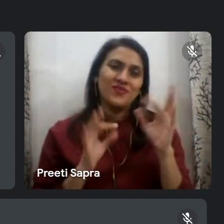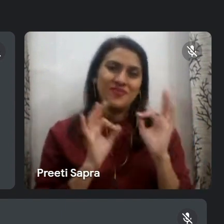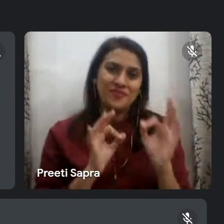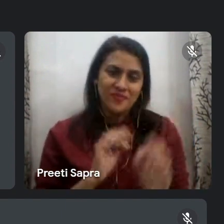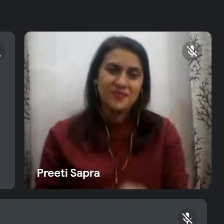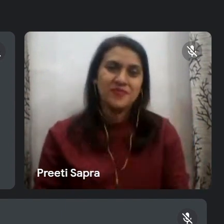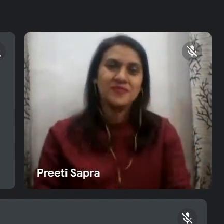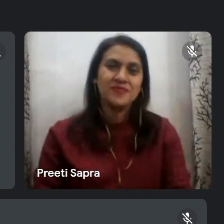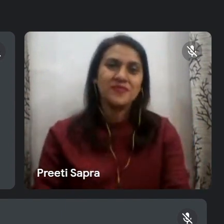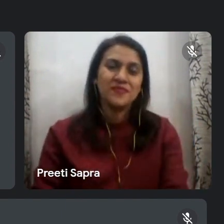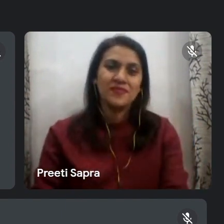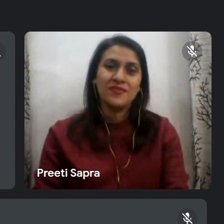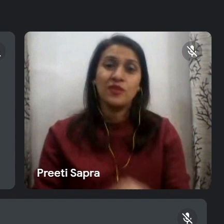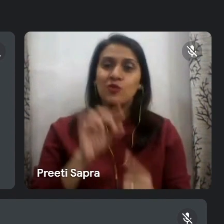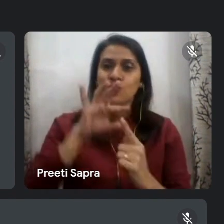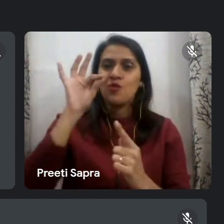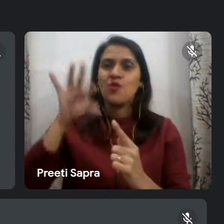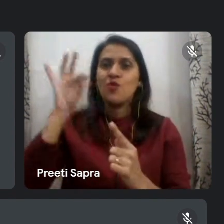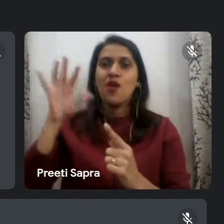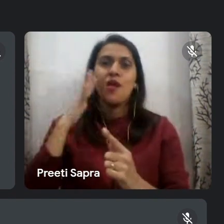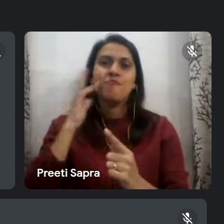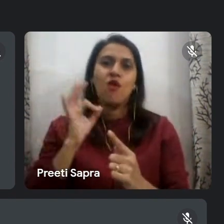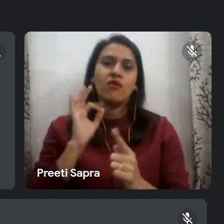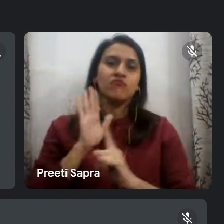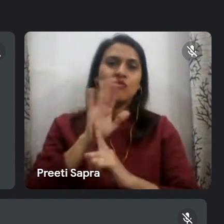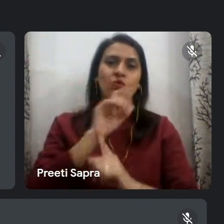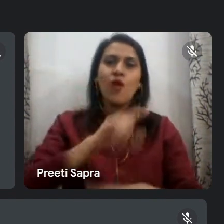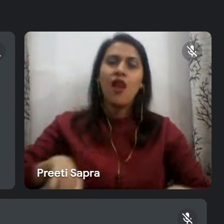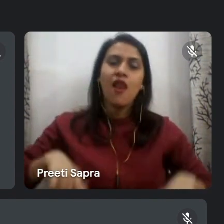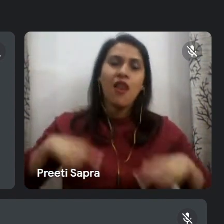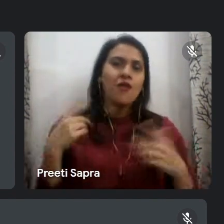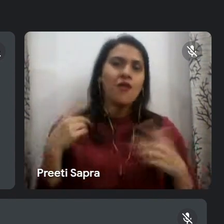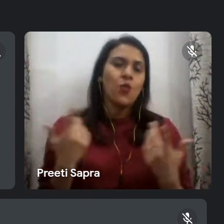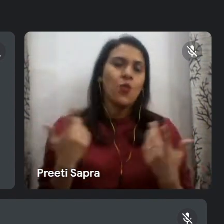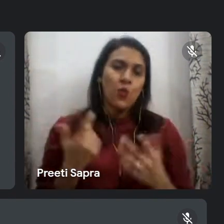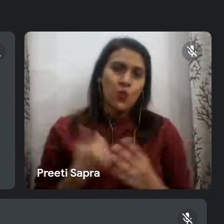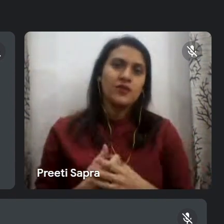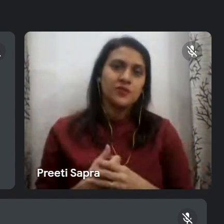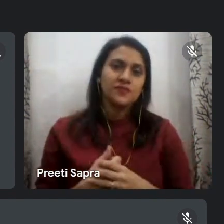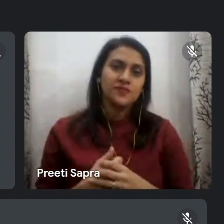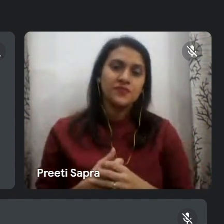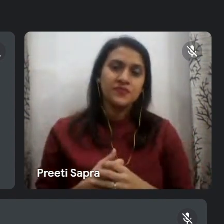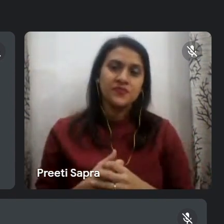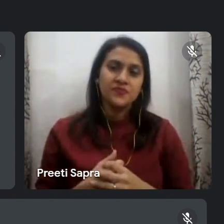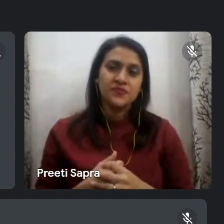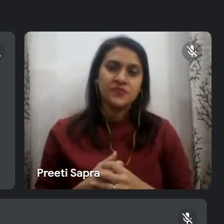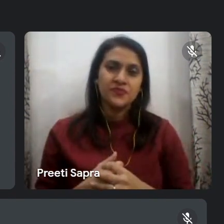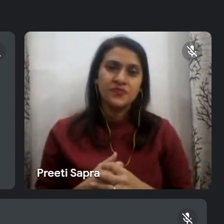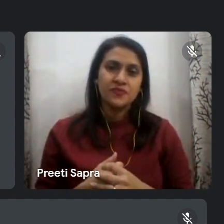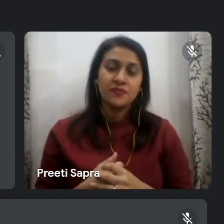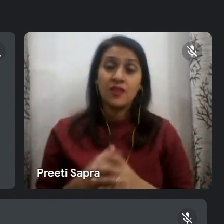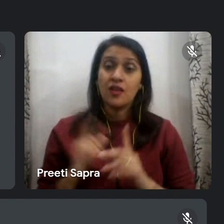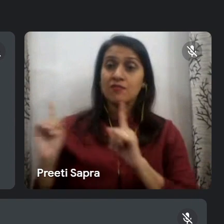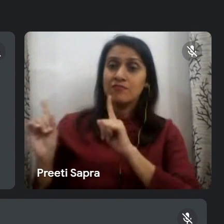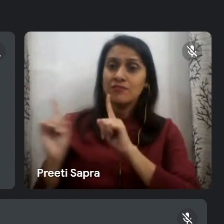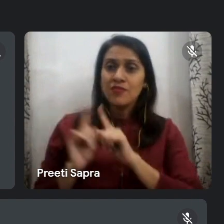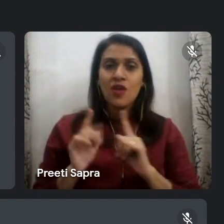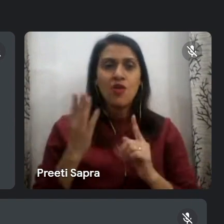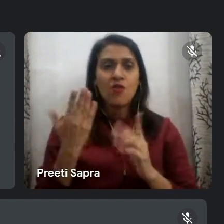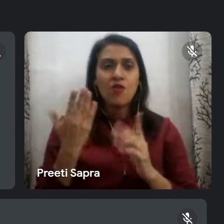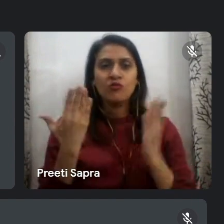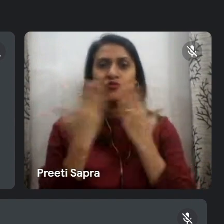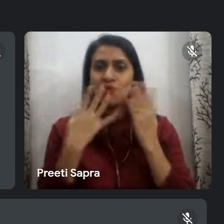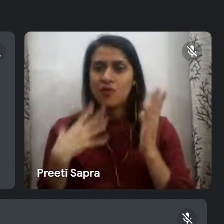highlighting about so many aspects of your own life journey, Yeah. and the importance of peer support, and the importance